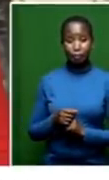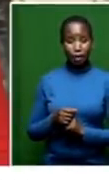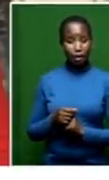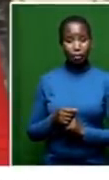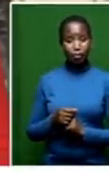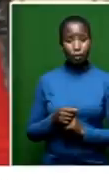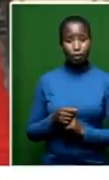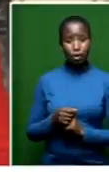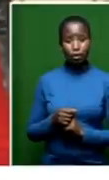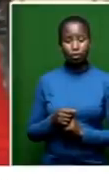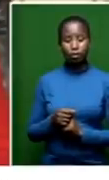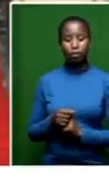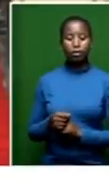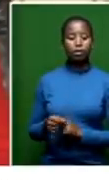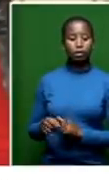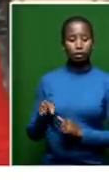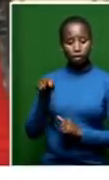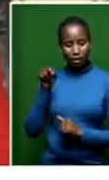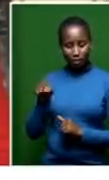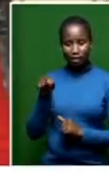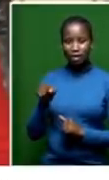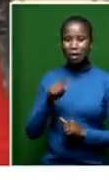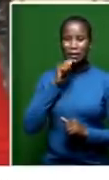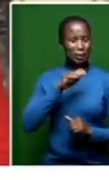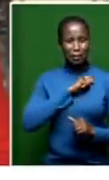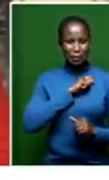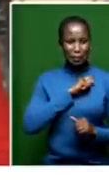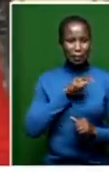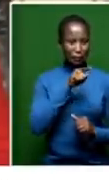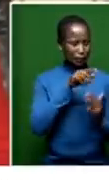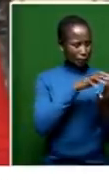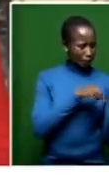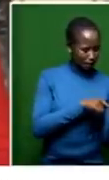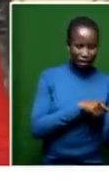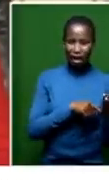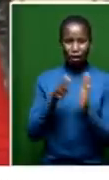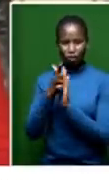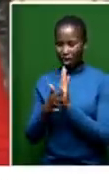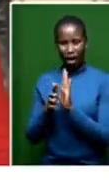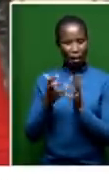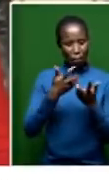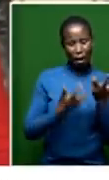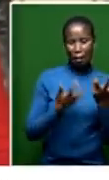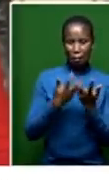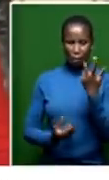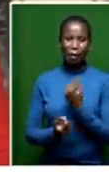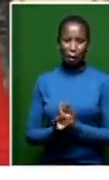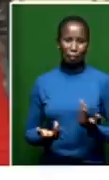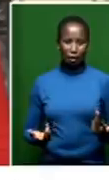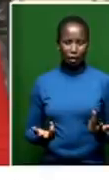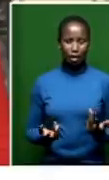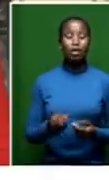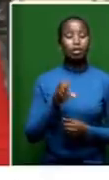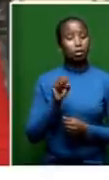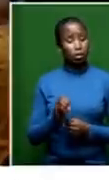ambiguity with regard to what has been arrived at. And so she wants the Constitutional Court to